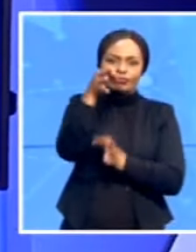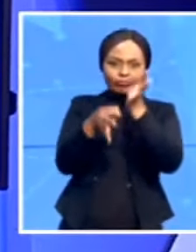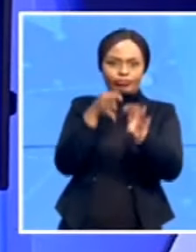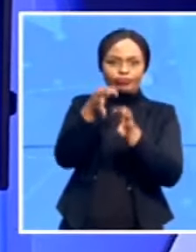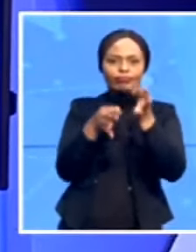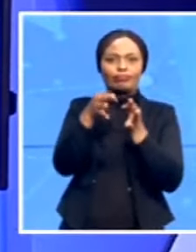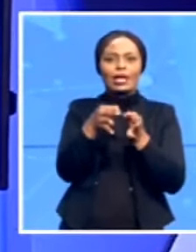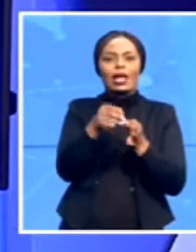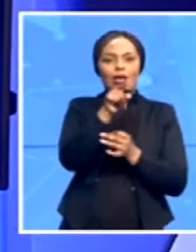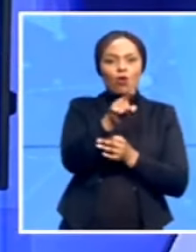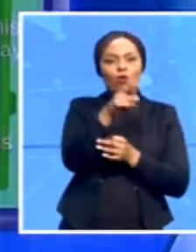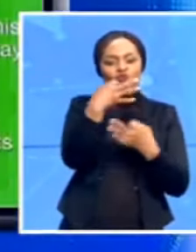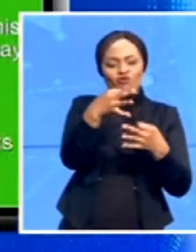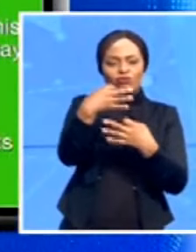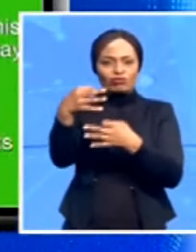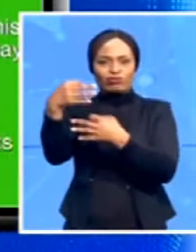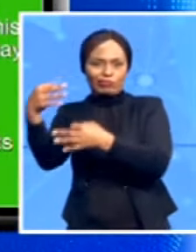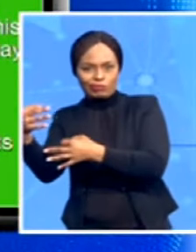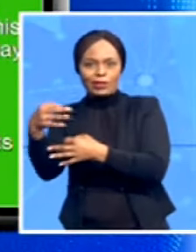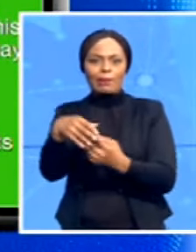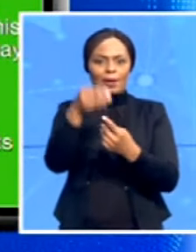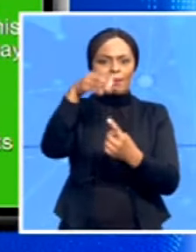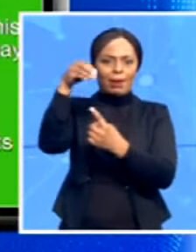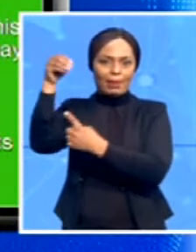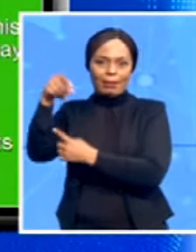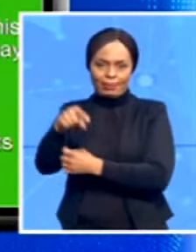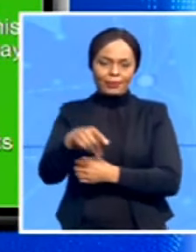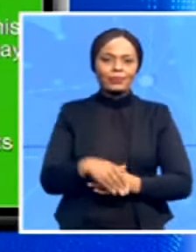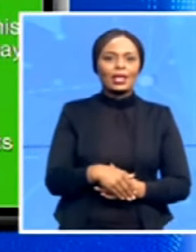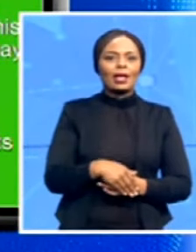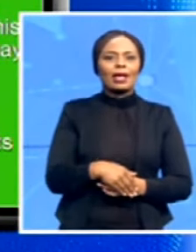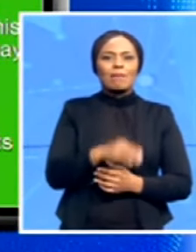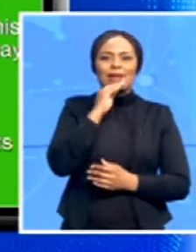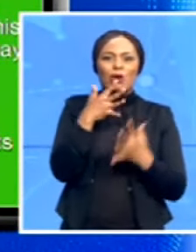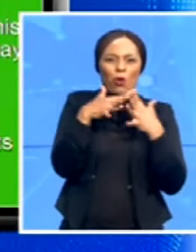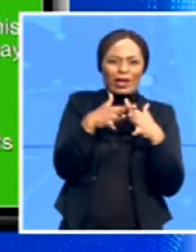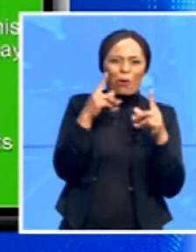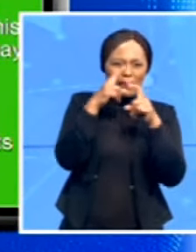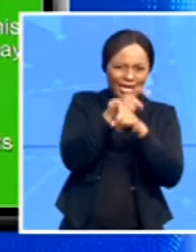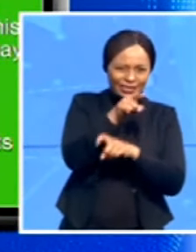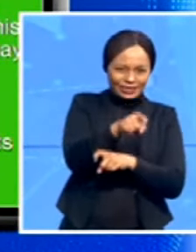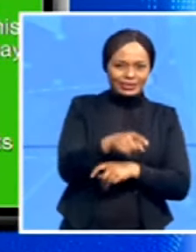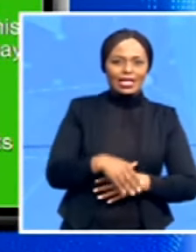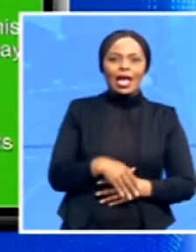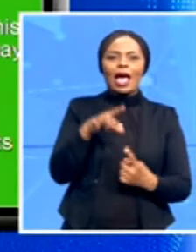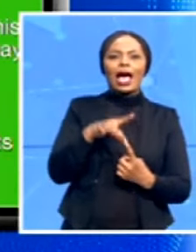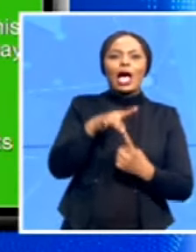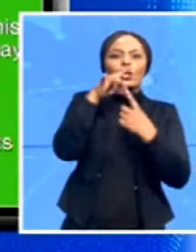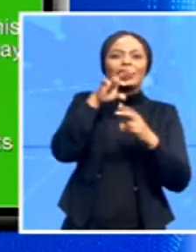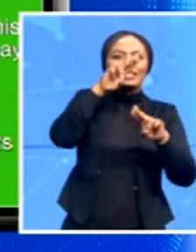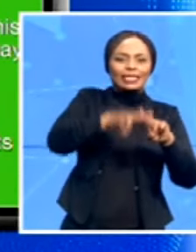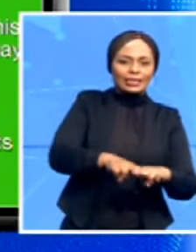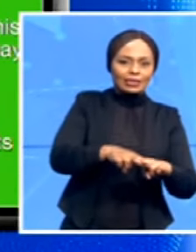more complicated when you're talking about allocating seats. My small brain can't handle that. I'm going to bring in a better mind.